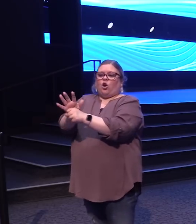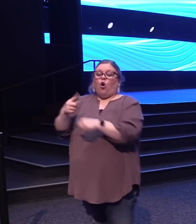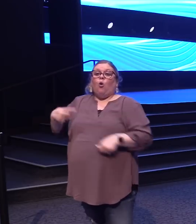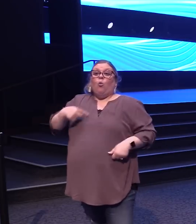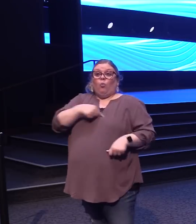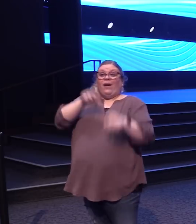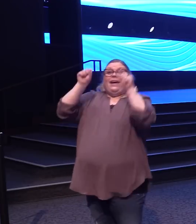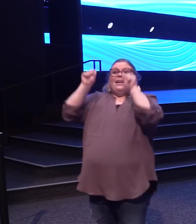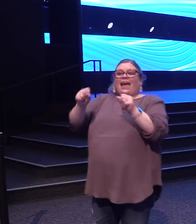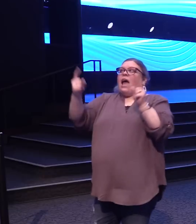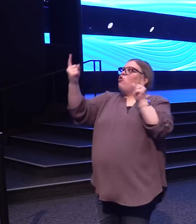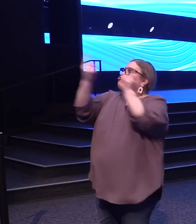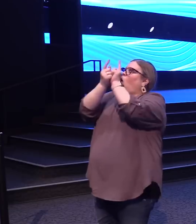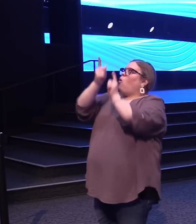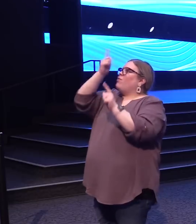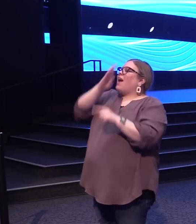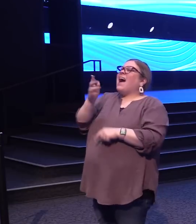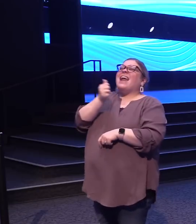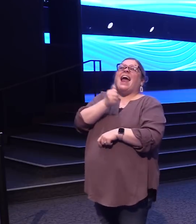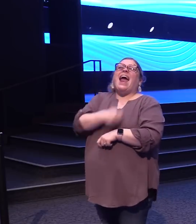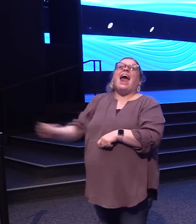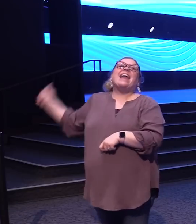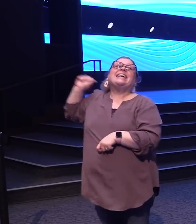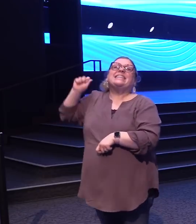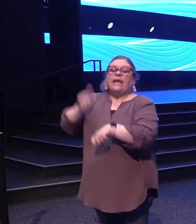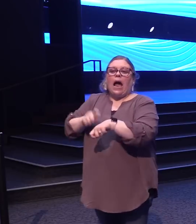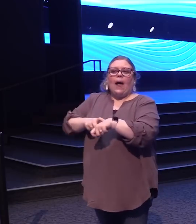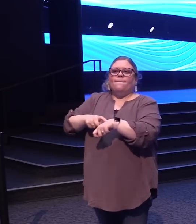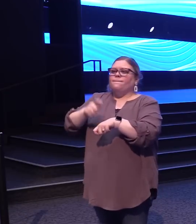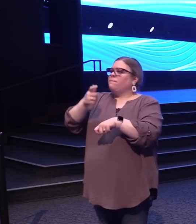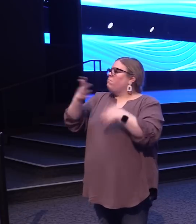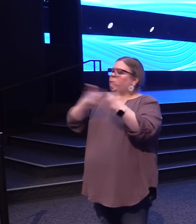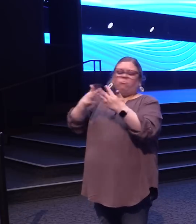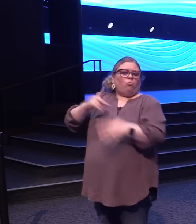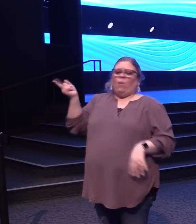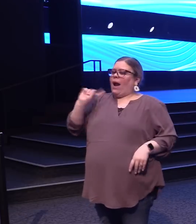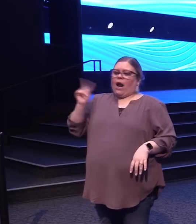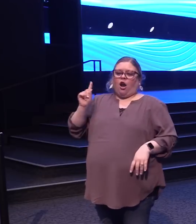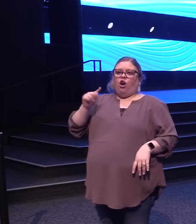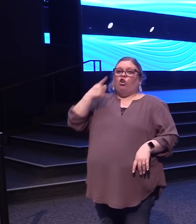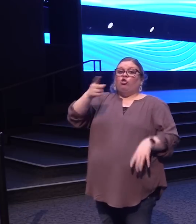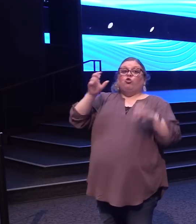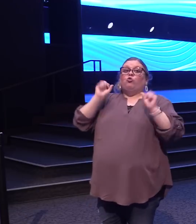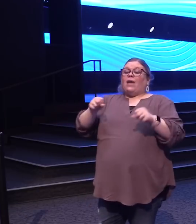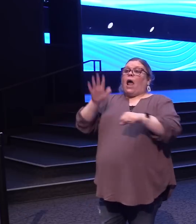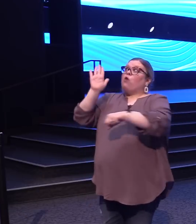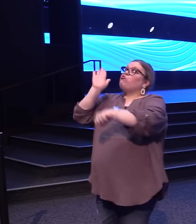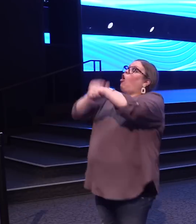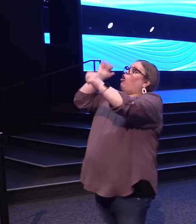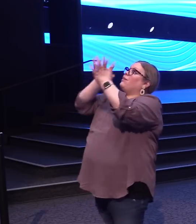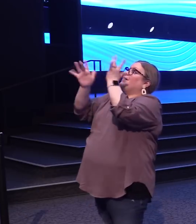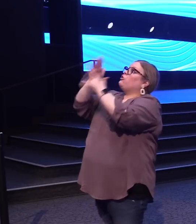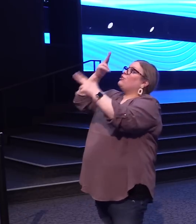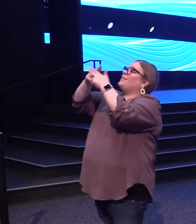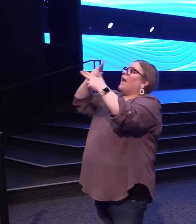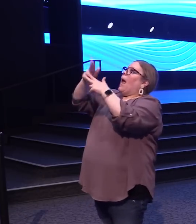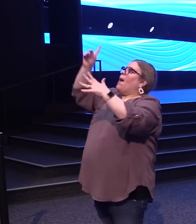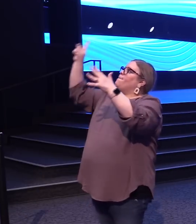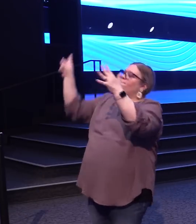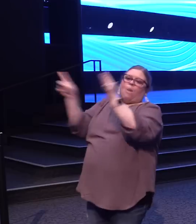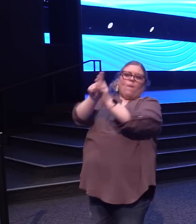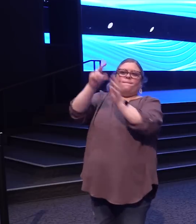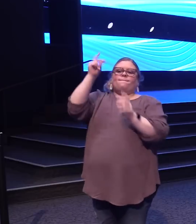to God anytime and anywhere. You can call out the name of Jesus and he will